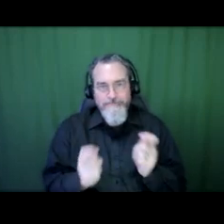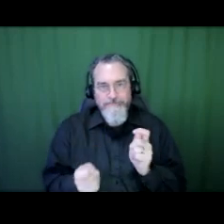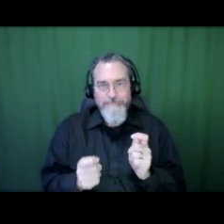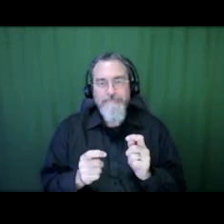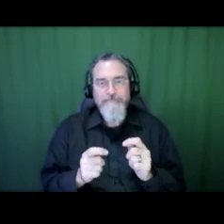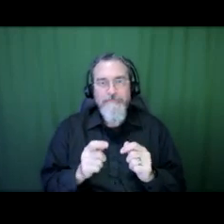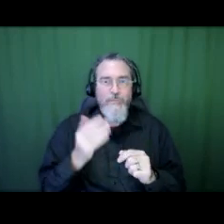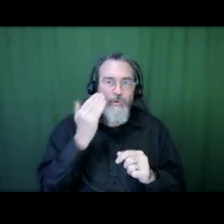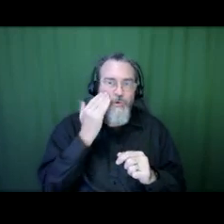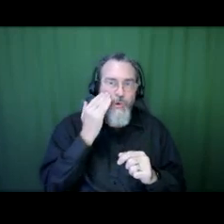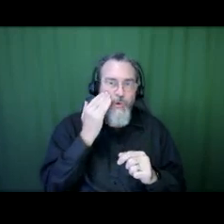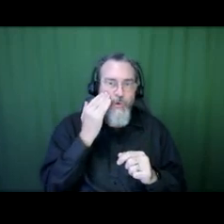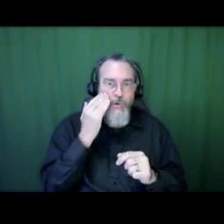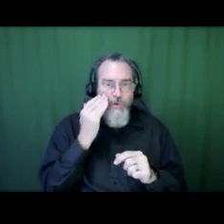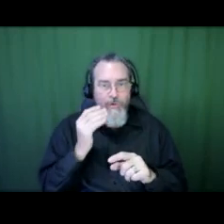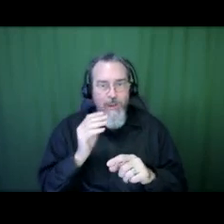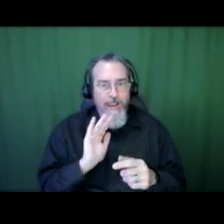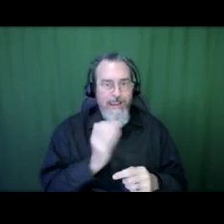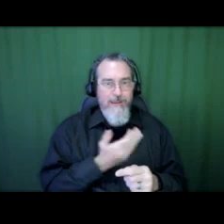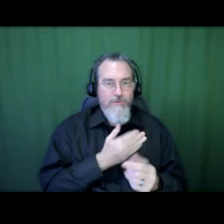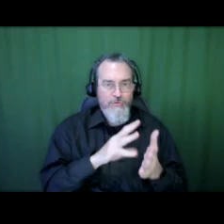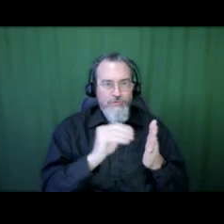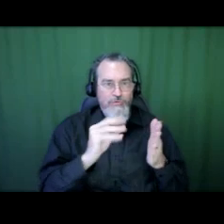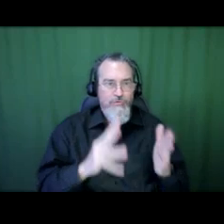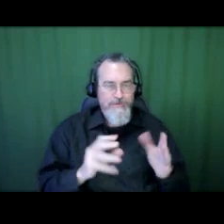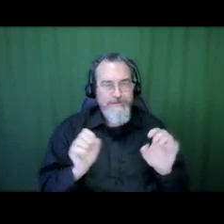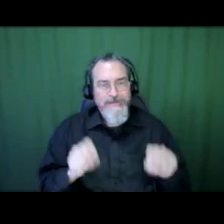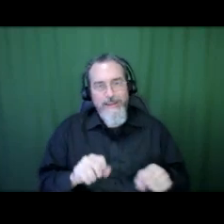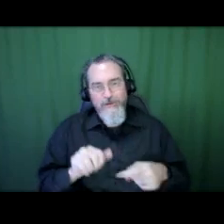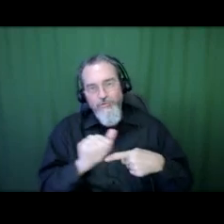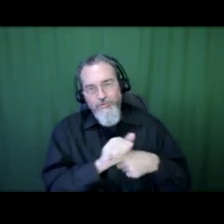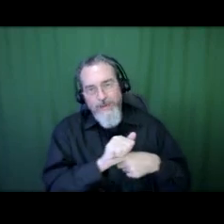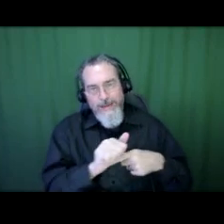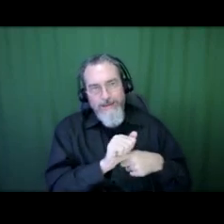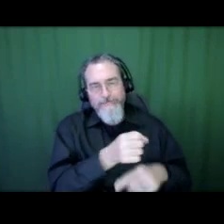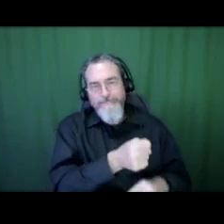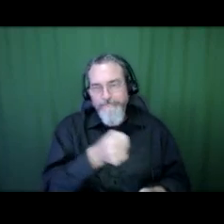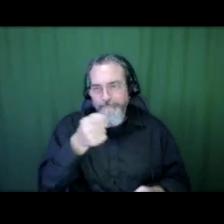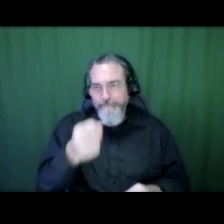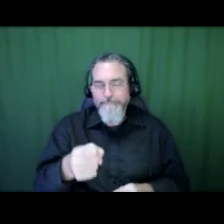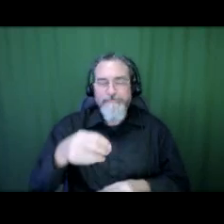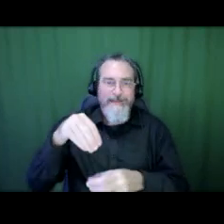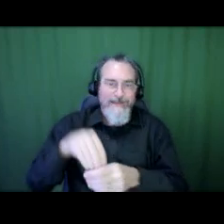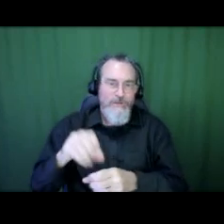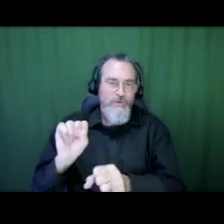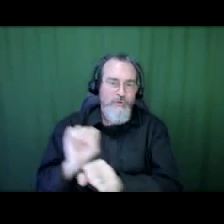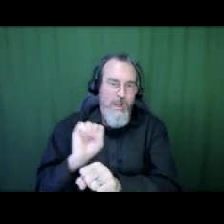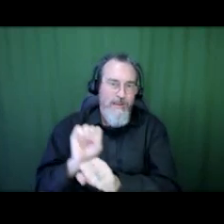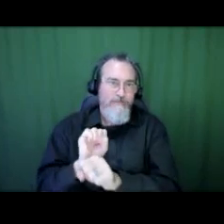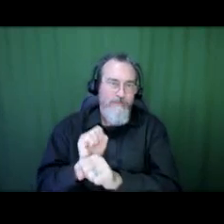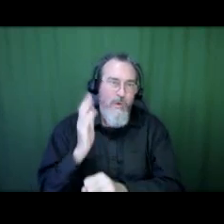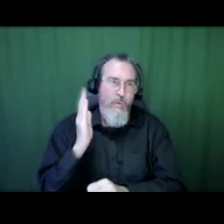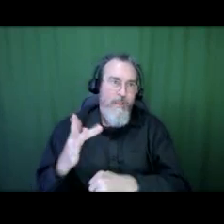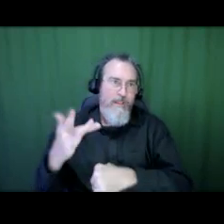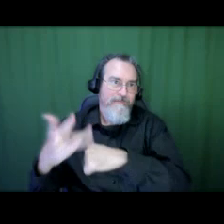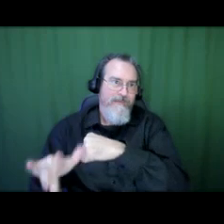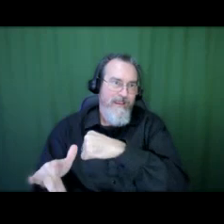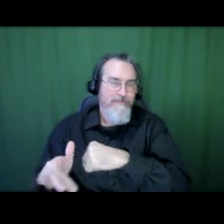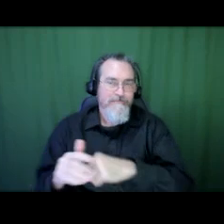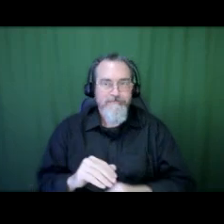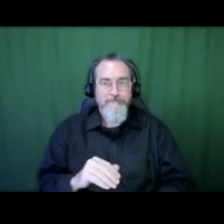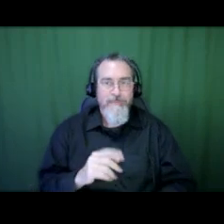our residents, our students trained and placed in the jobs that are going to be vacant and that are currently vacant. I heard